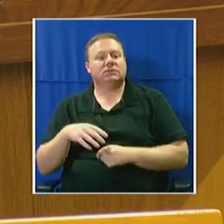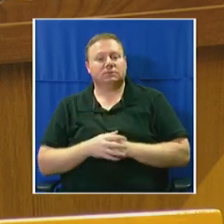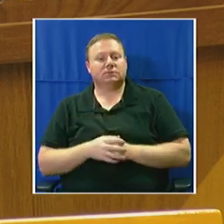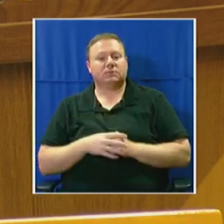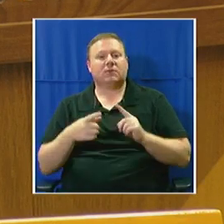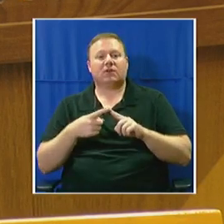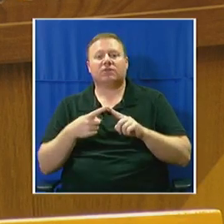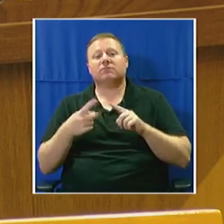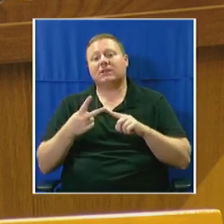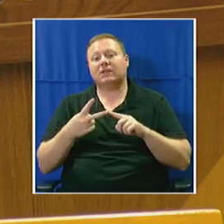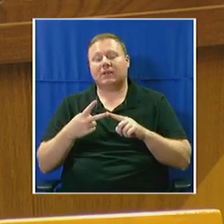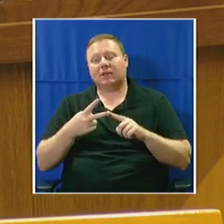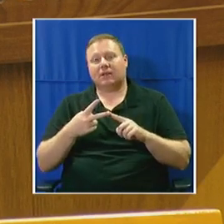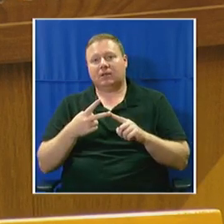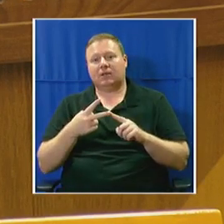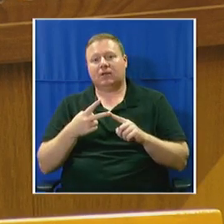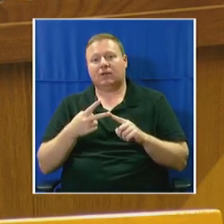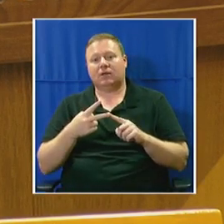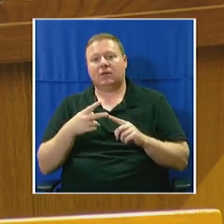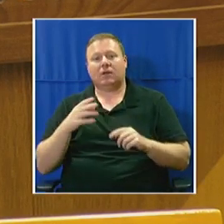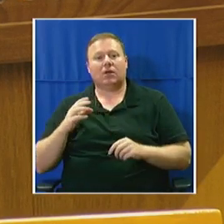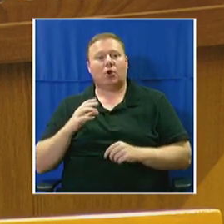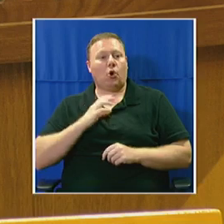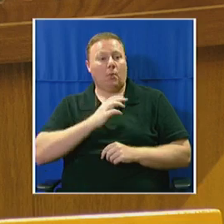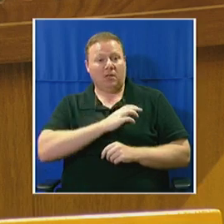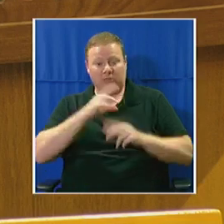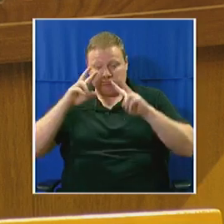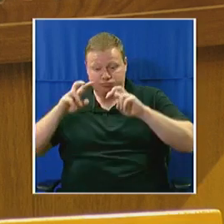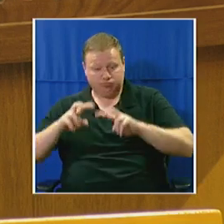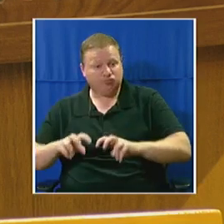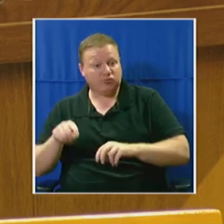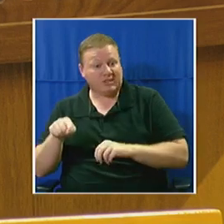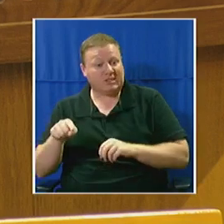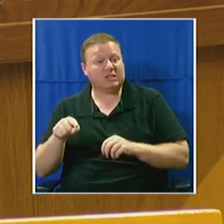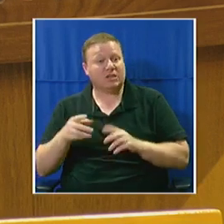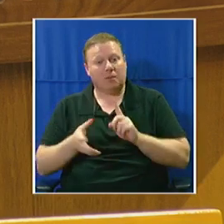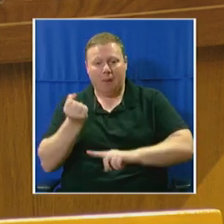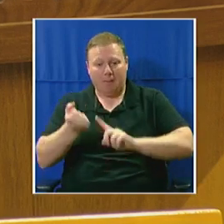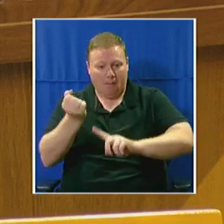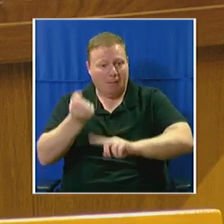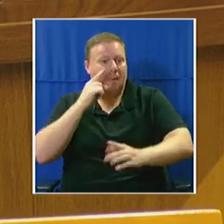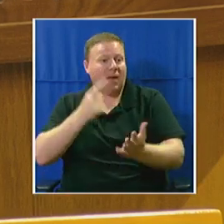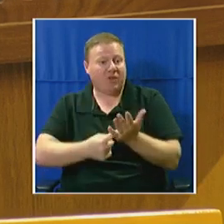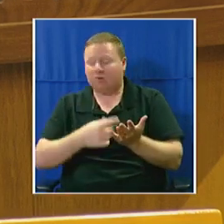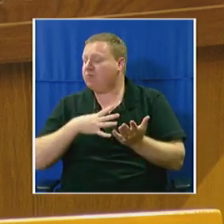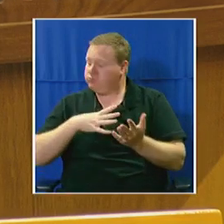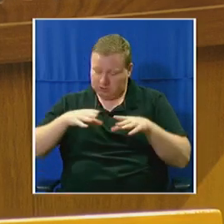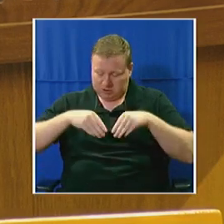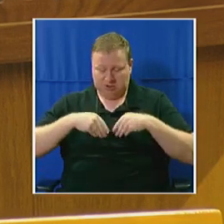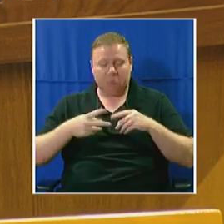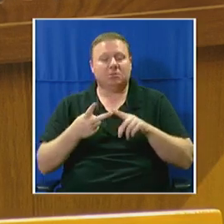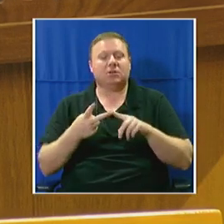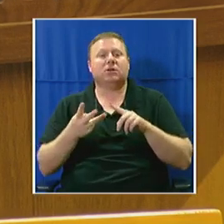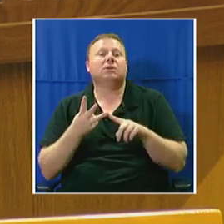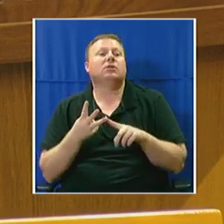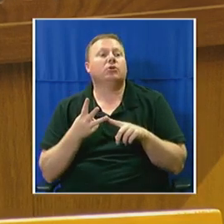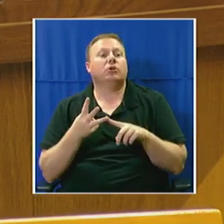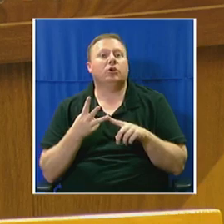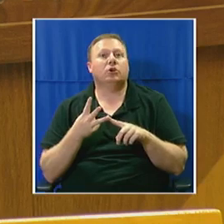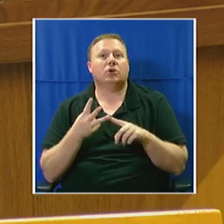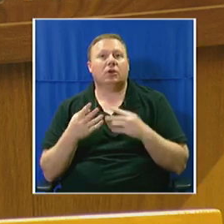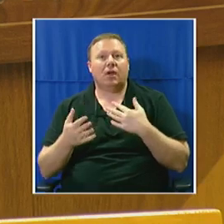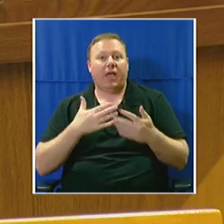should scrutinize their specific actions because of the serious and persistent allegations of misconduct we're